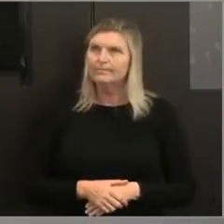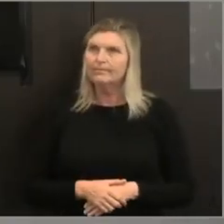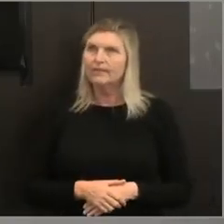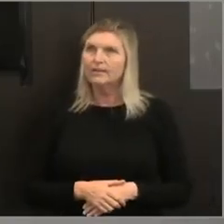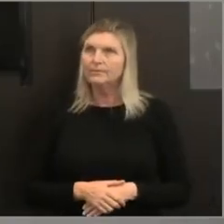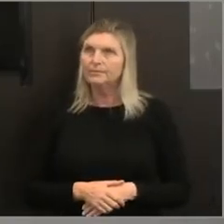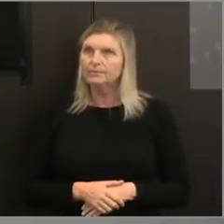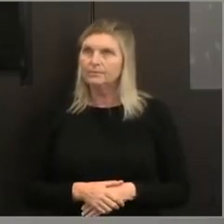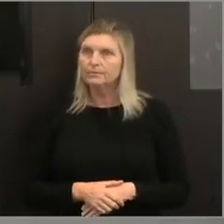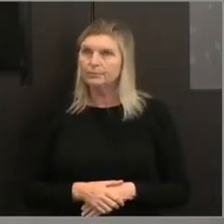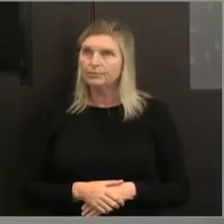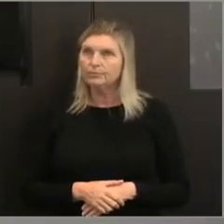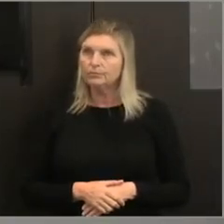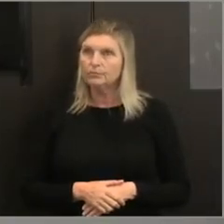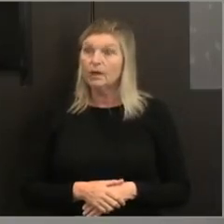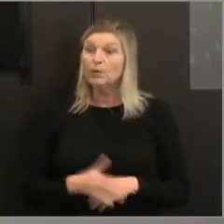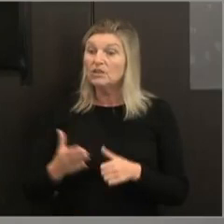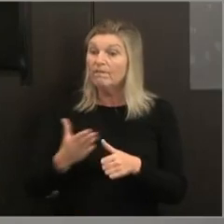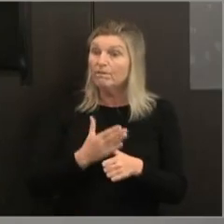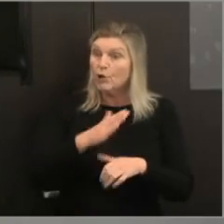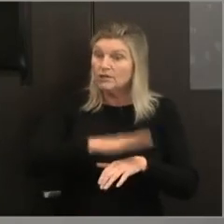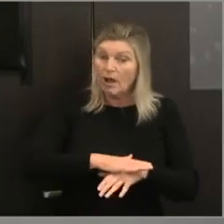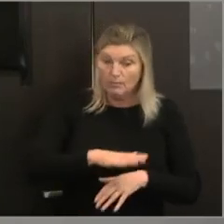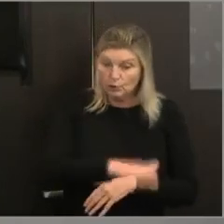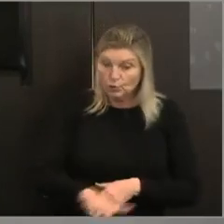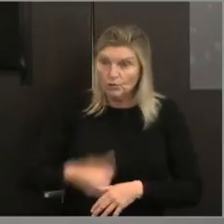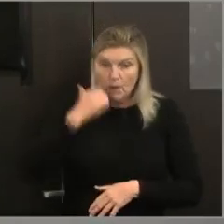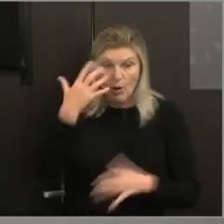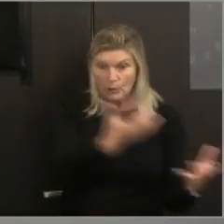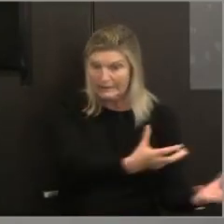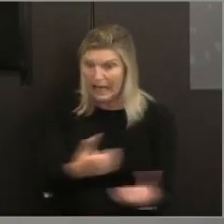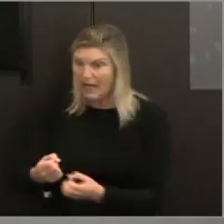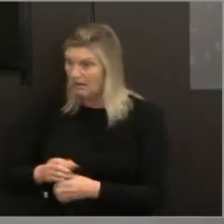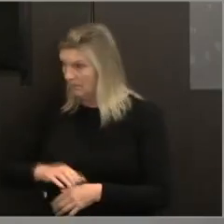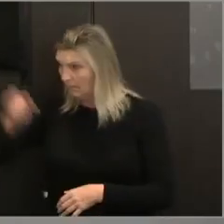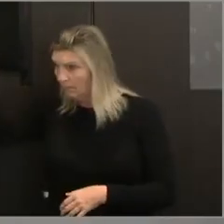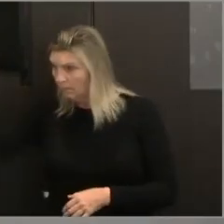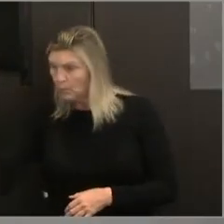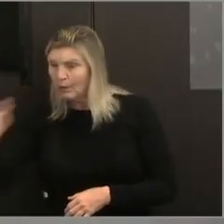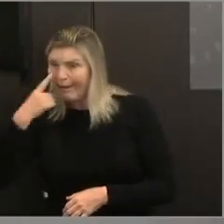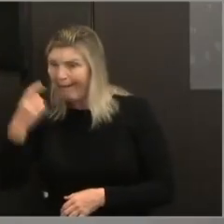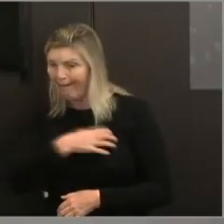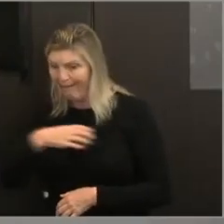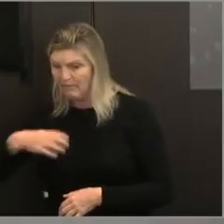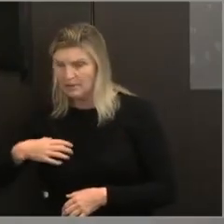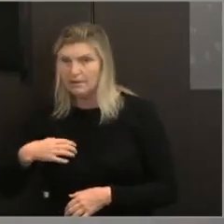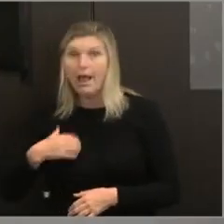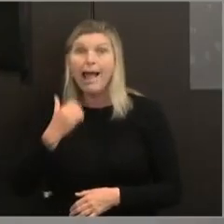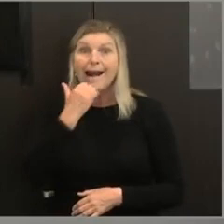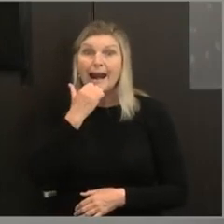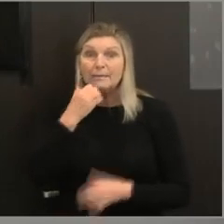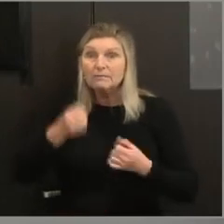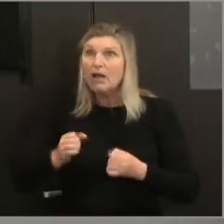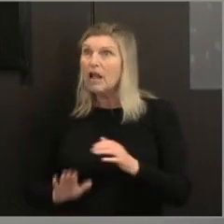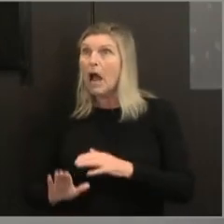Māori children being taken into care occurred, and the rate of imprisonment of Māori